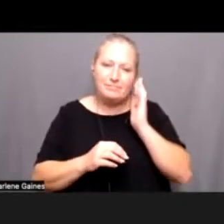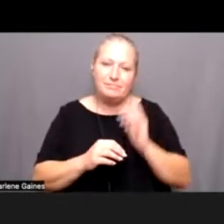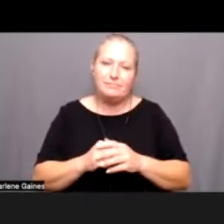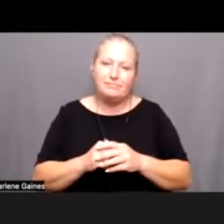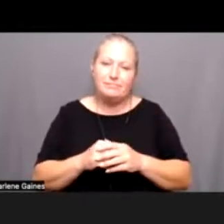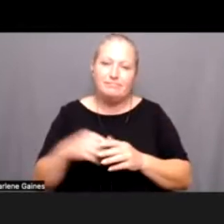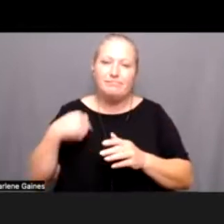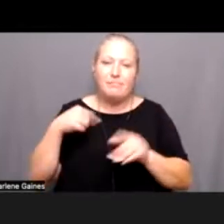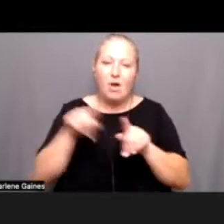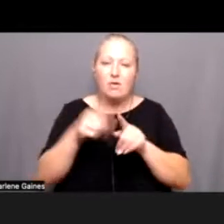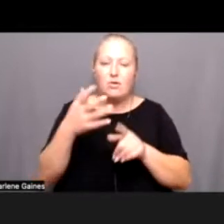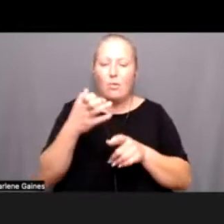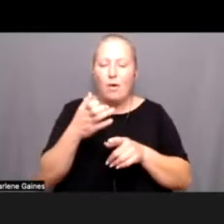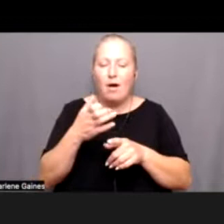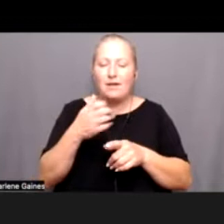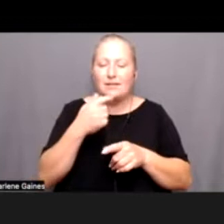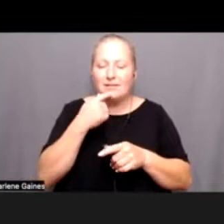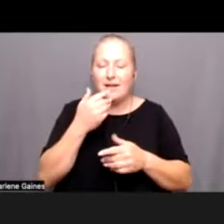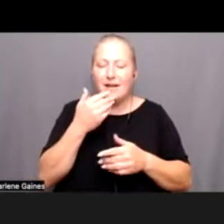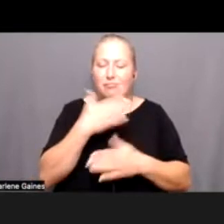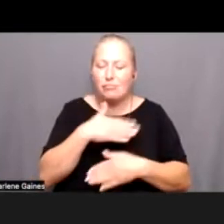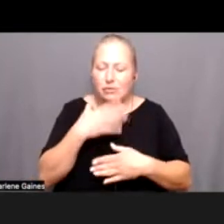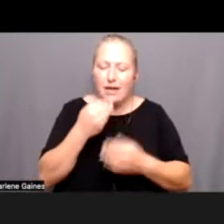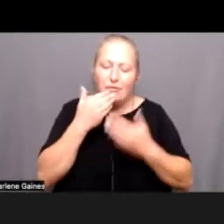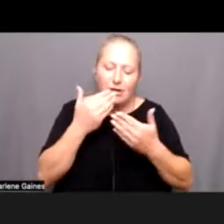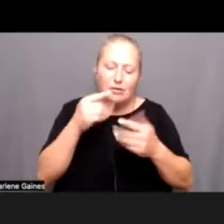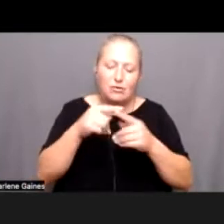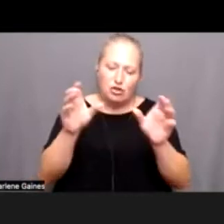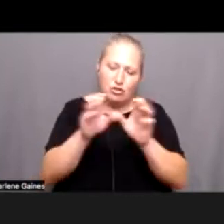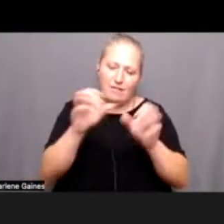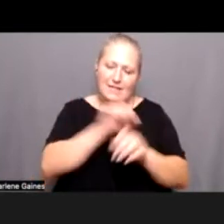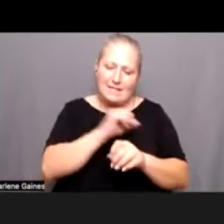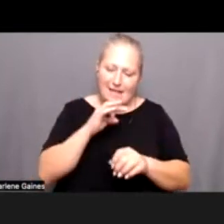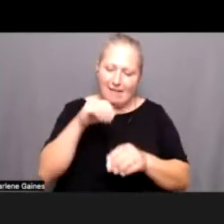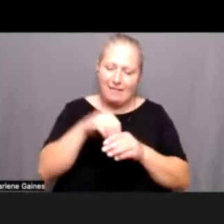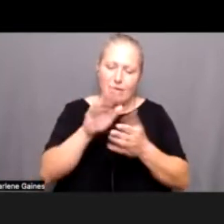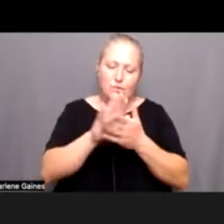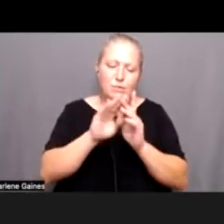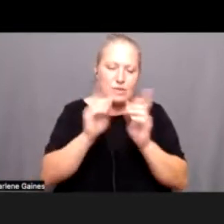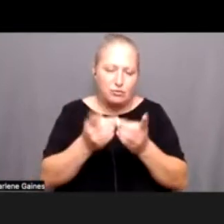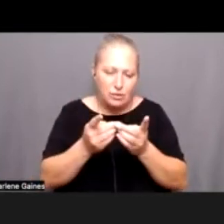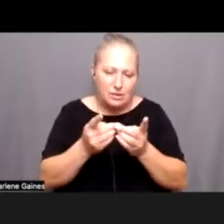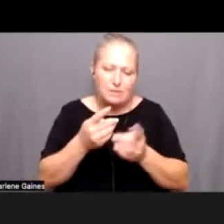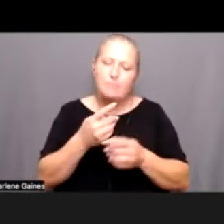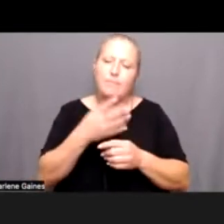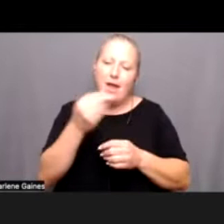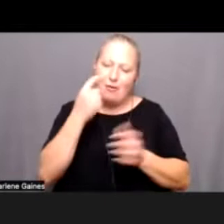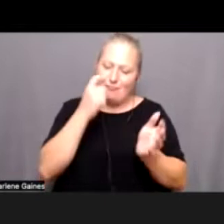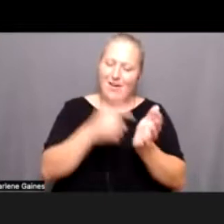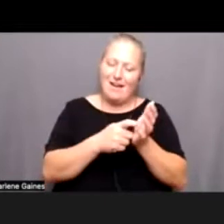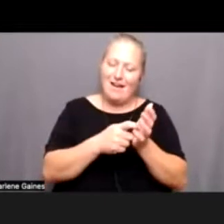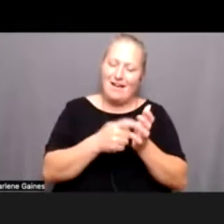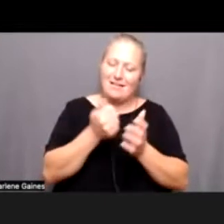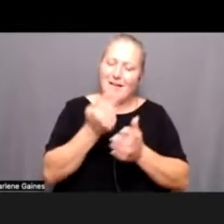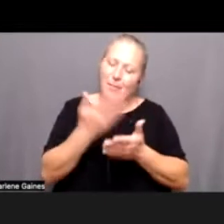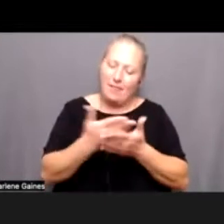I just wanted to also share my appreciation and gratitude to certificated staff in this school district, and recognize a couple of